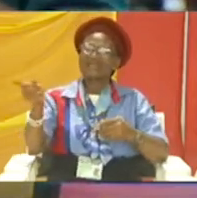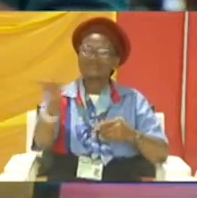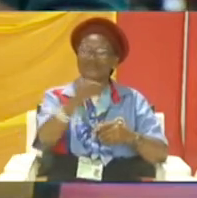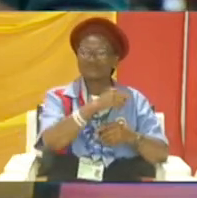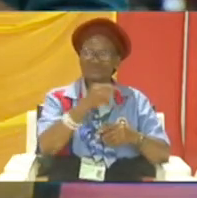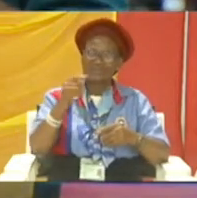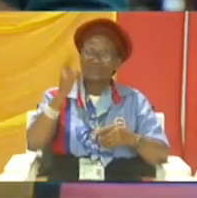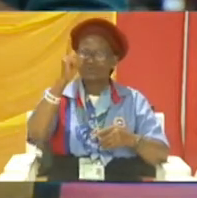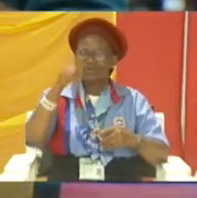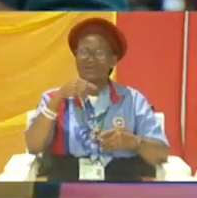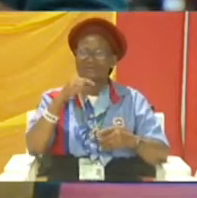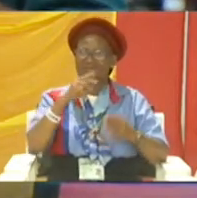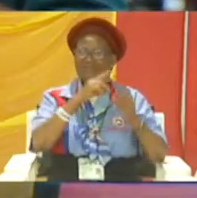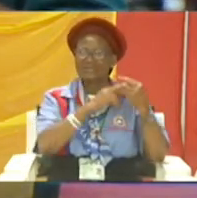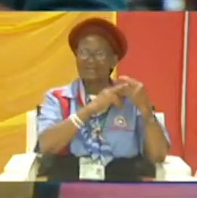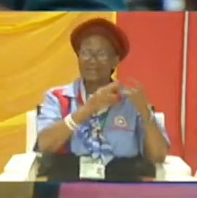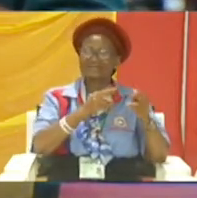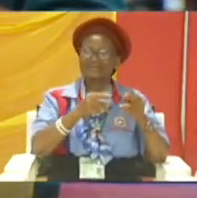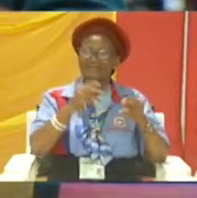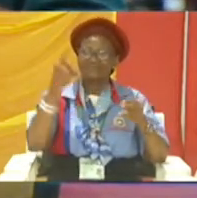the one responsible for your